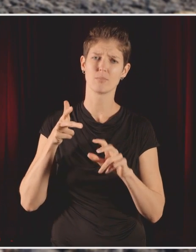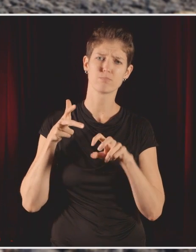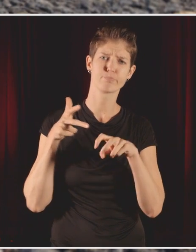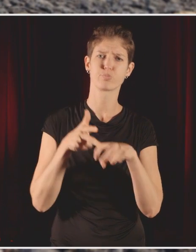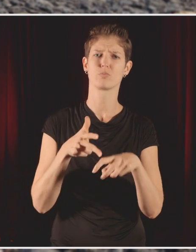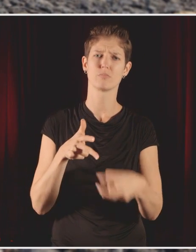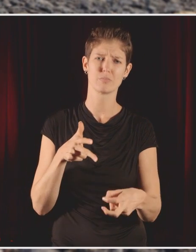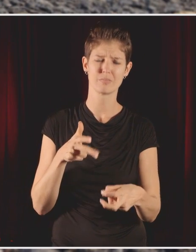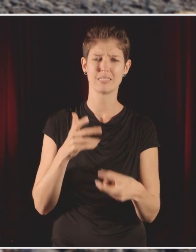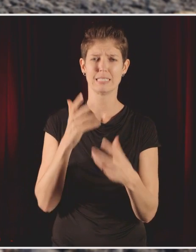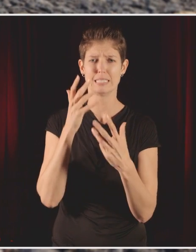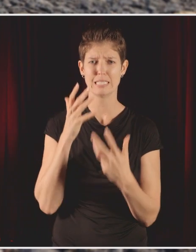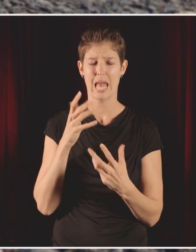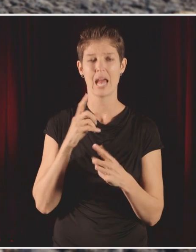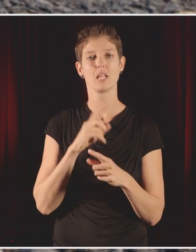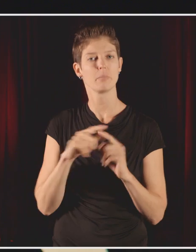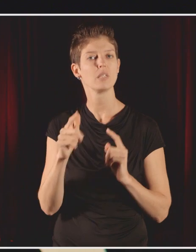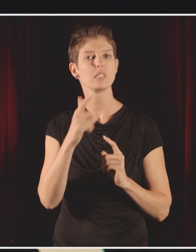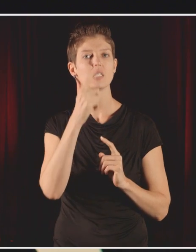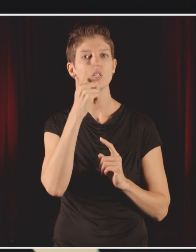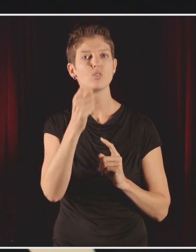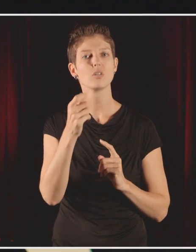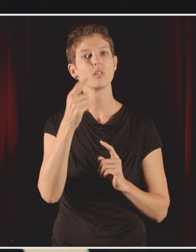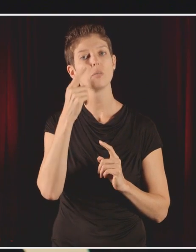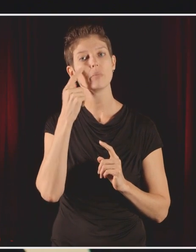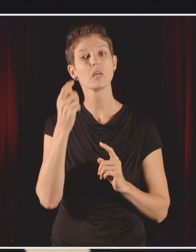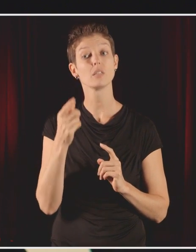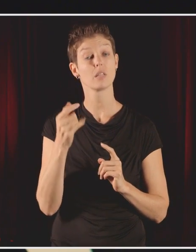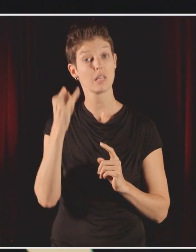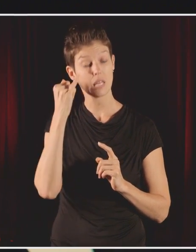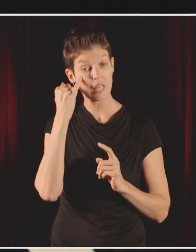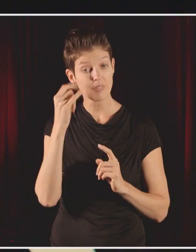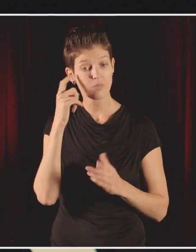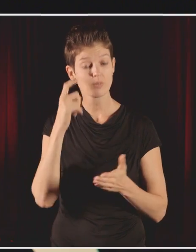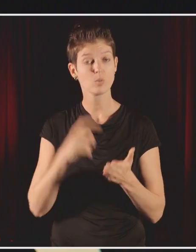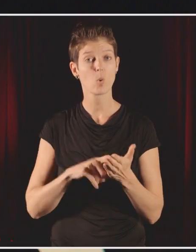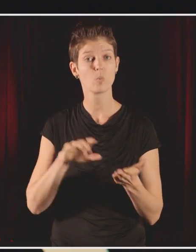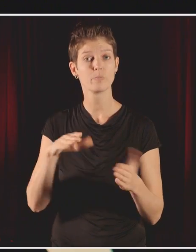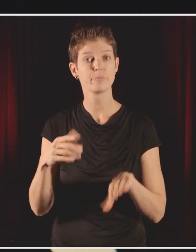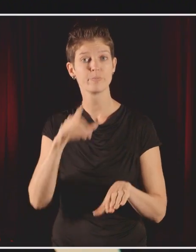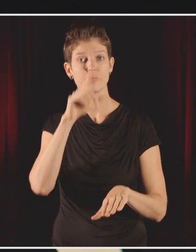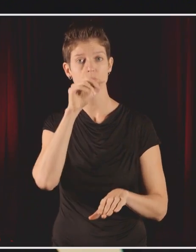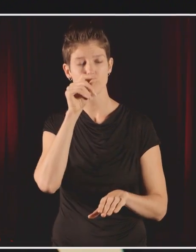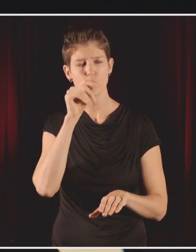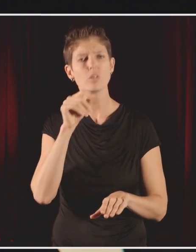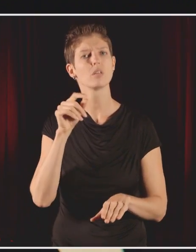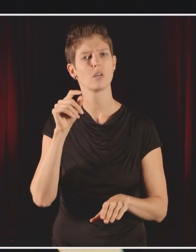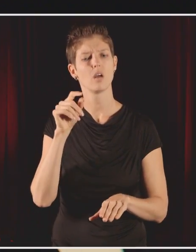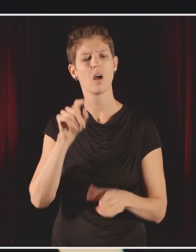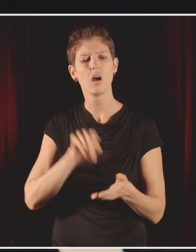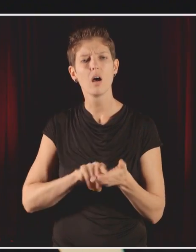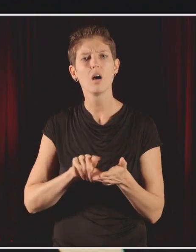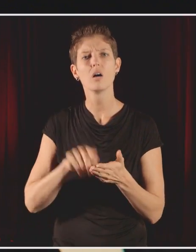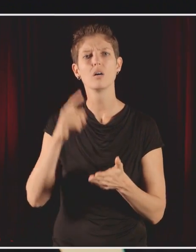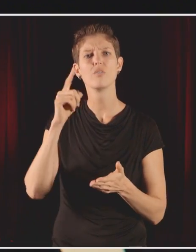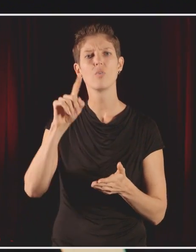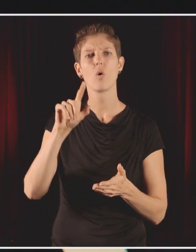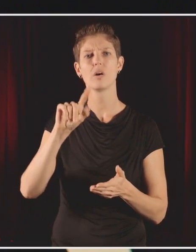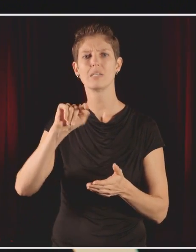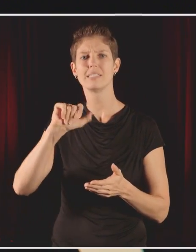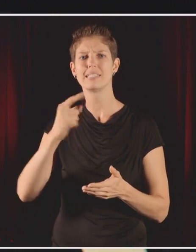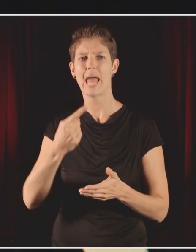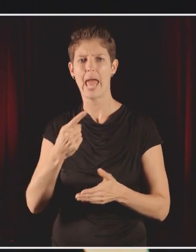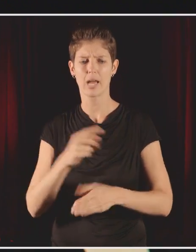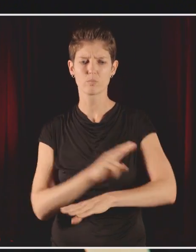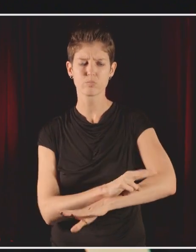And this is a big ask. When you see roadkill, please stop and look. Look closely because maybe it has a tag that a scientist put on there, and you can